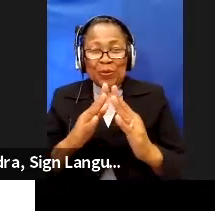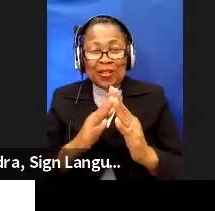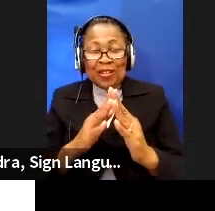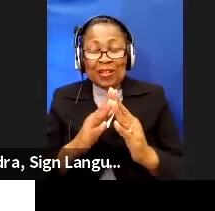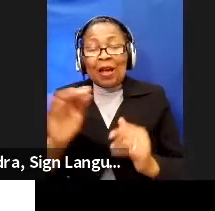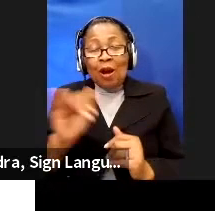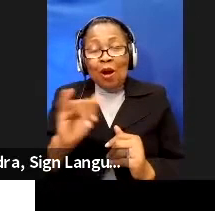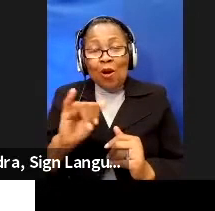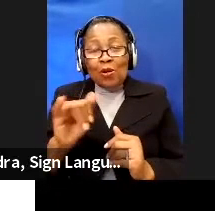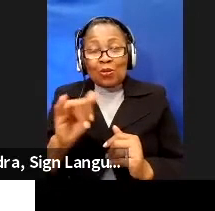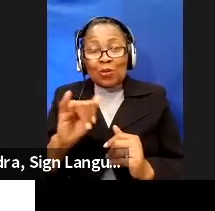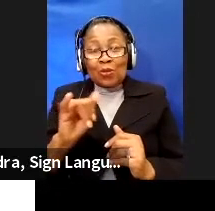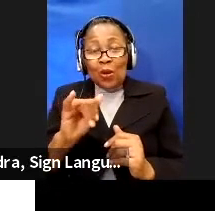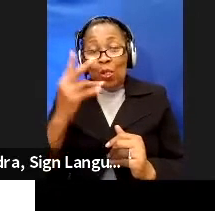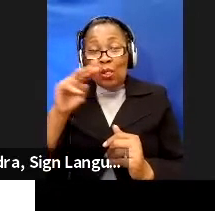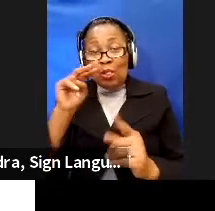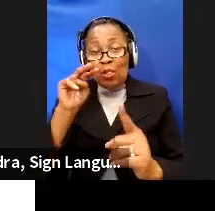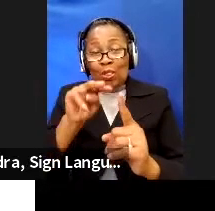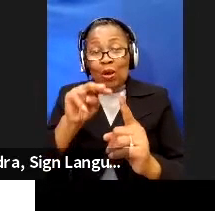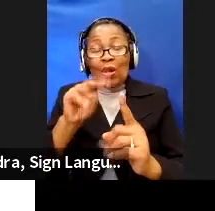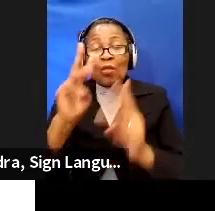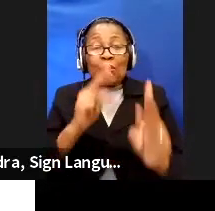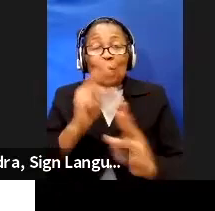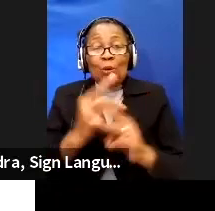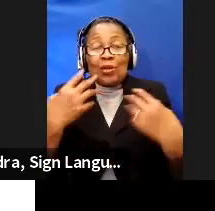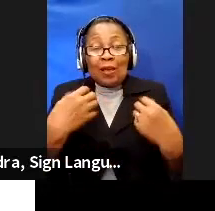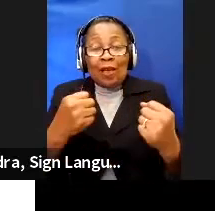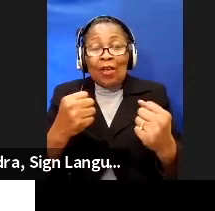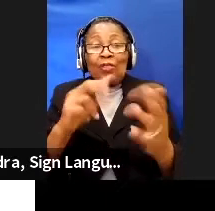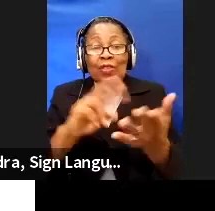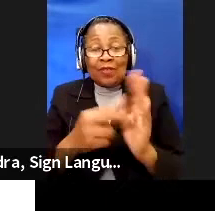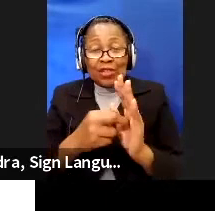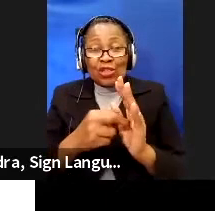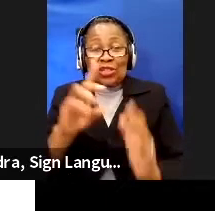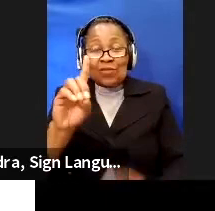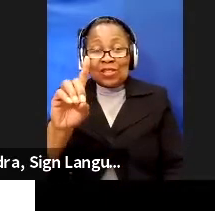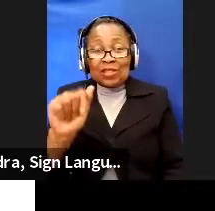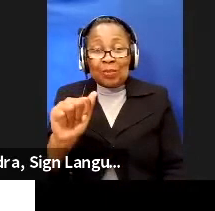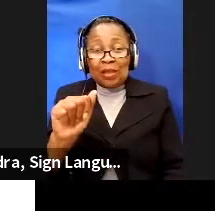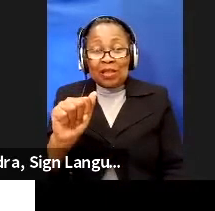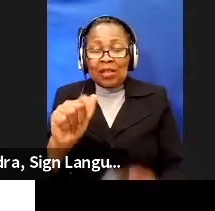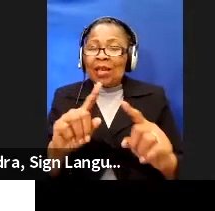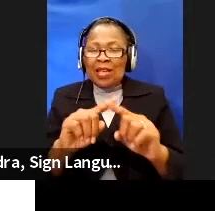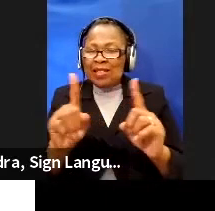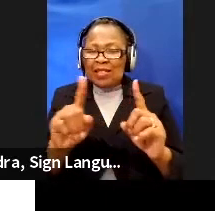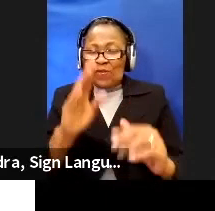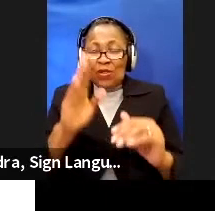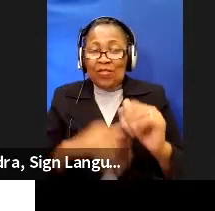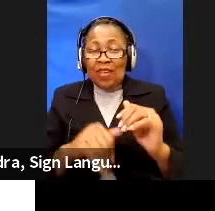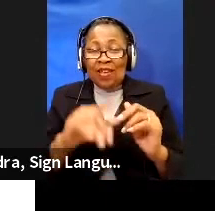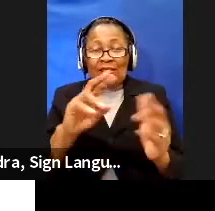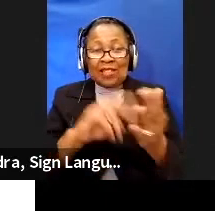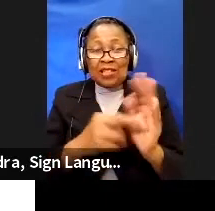to look at the World Health Organization definition of disability. It's very different than the definition that